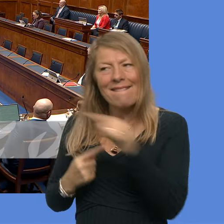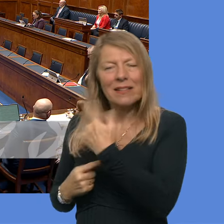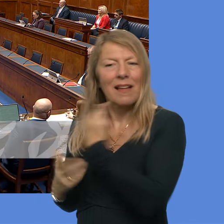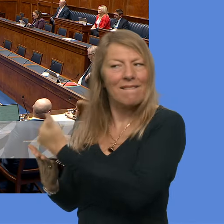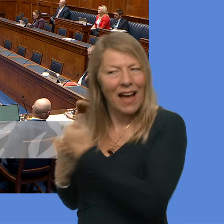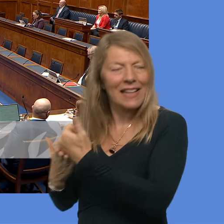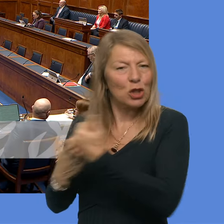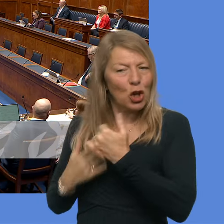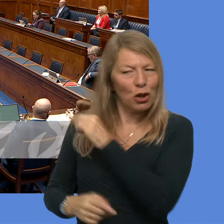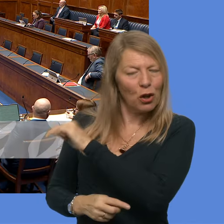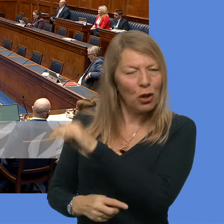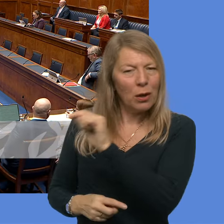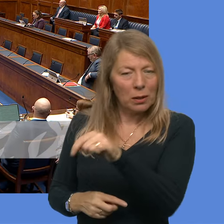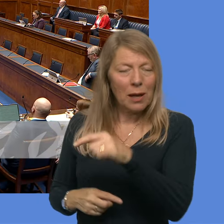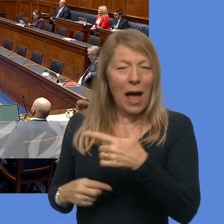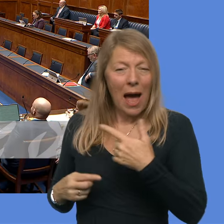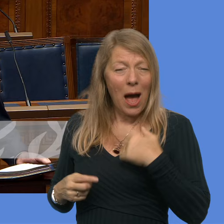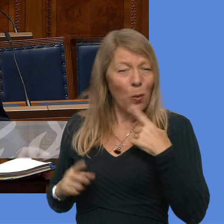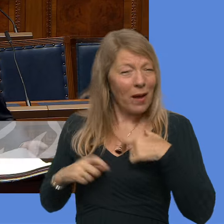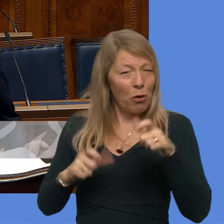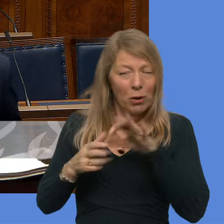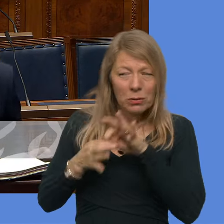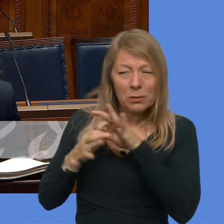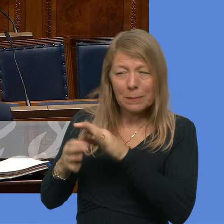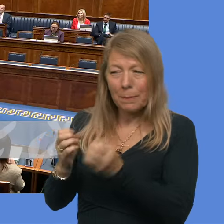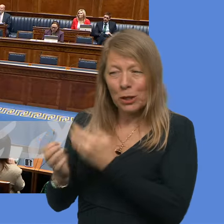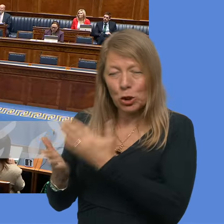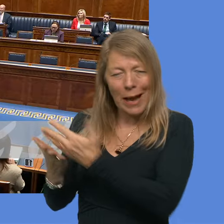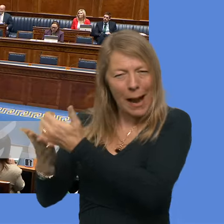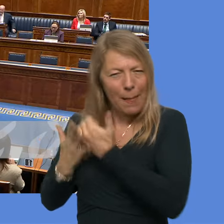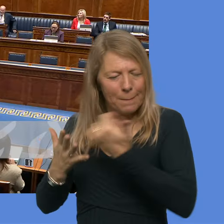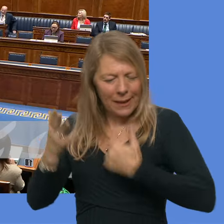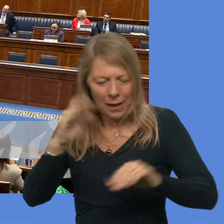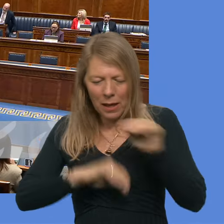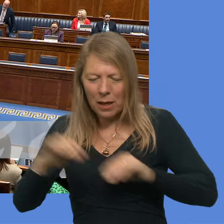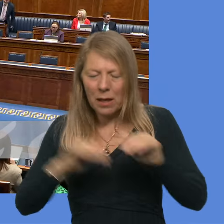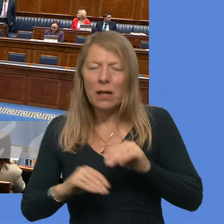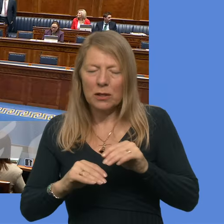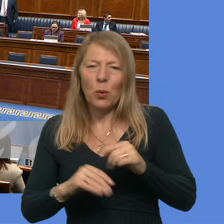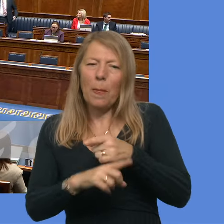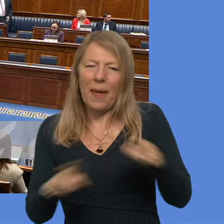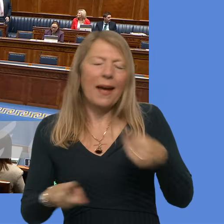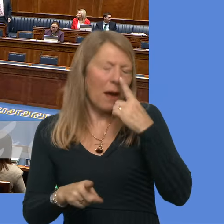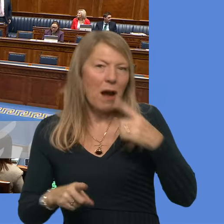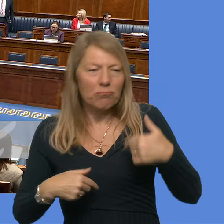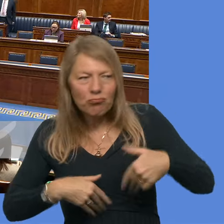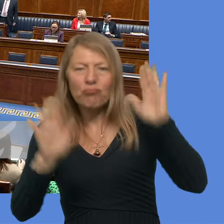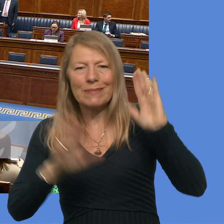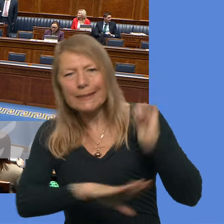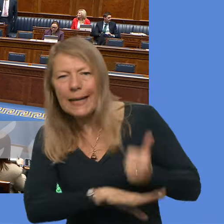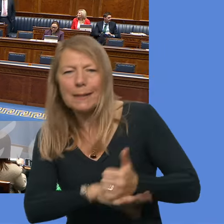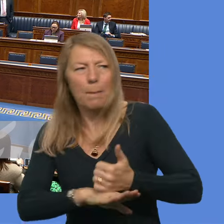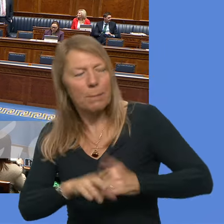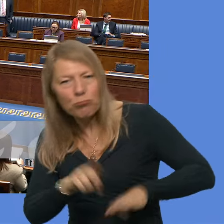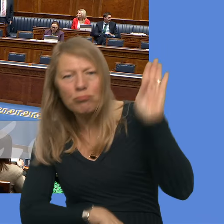on these actions to ensure that these will have the impact that is needed. Mr. Harvey. And thank you, Minister, for your